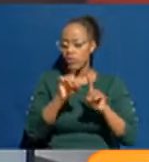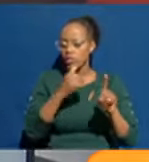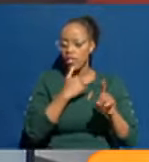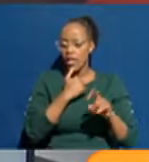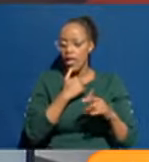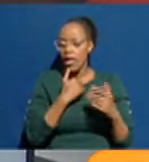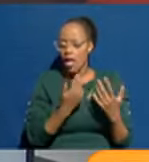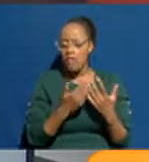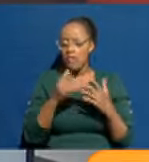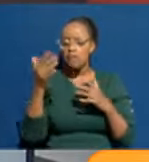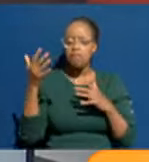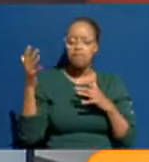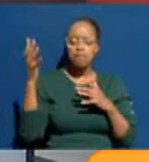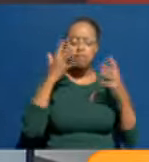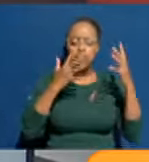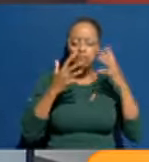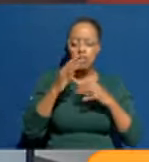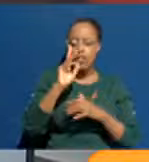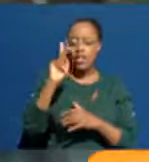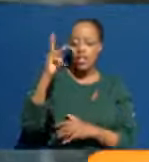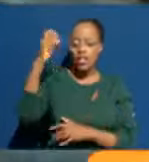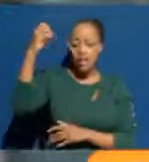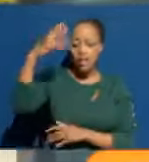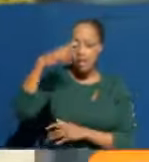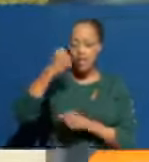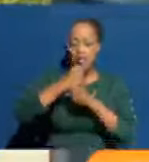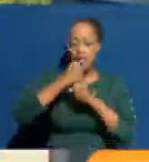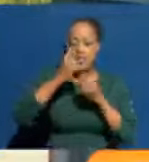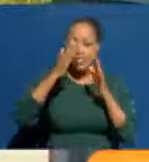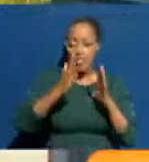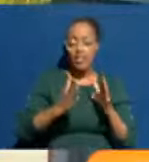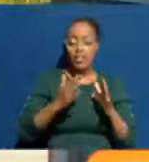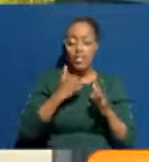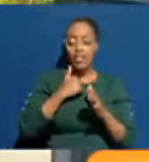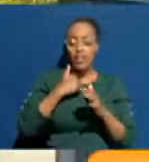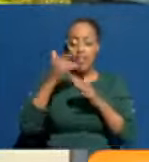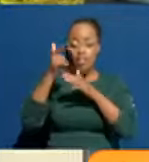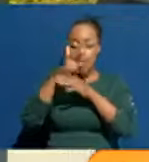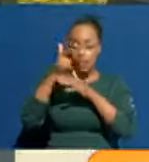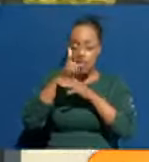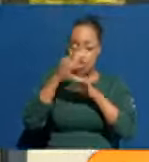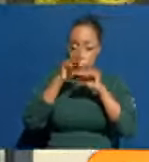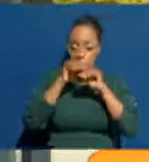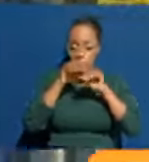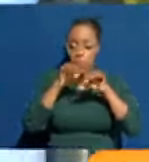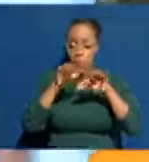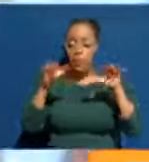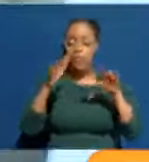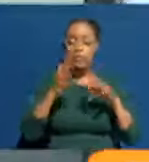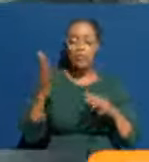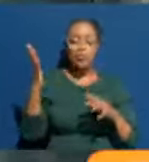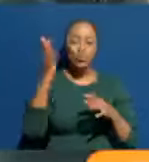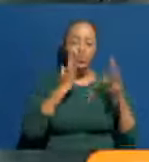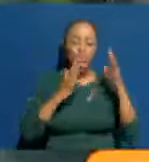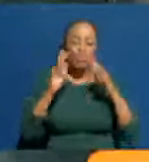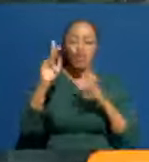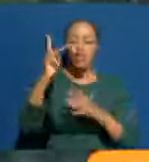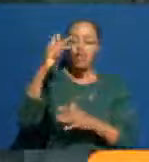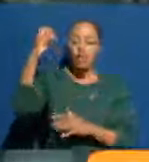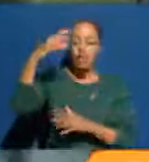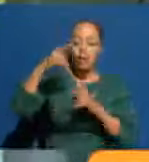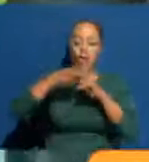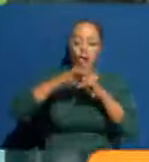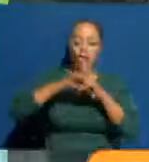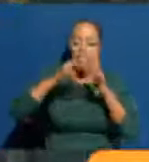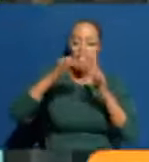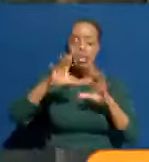on a KPLC employee. Mbai is facing assault charges against him after a video clip of him allegedly slapping a KPLC engineer at his